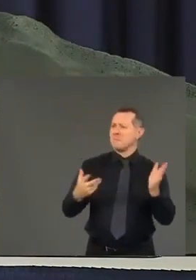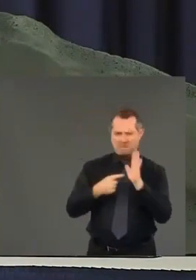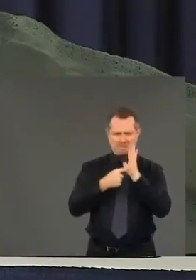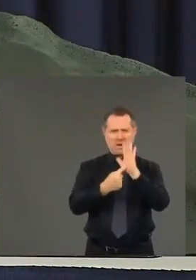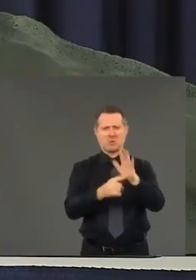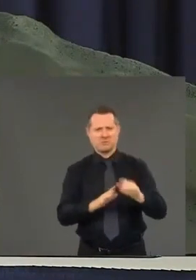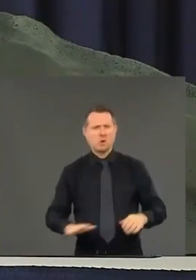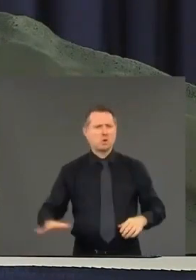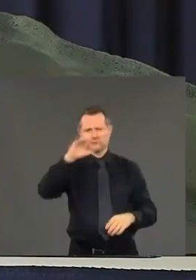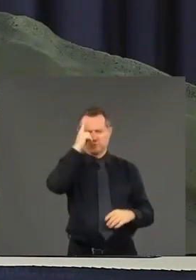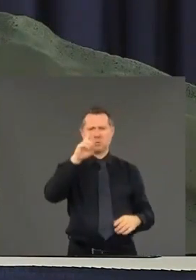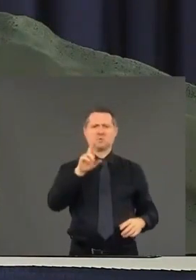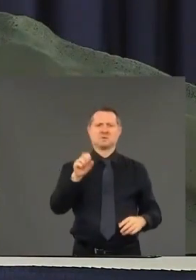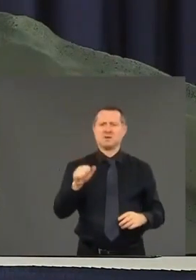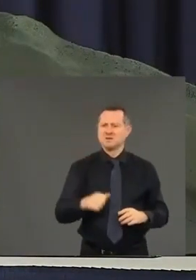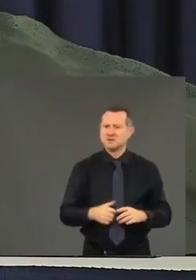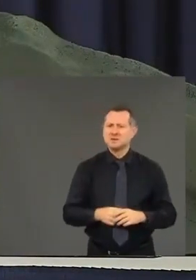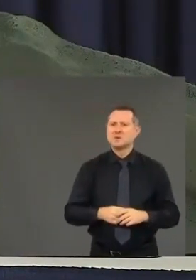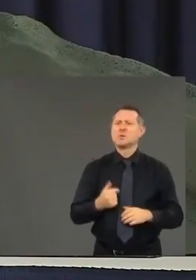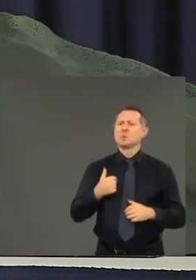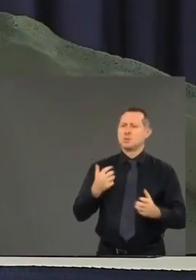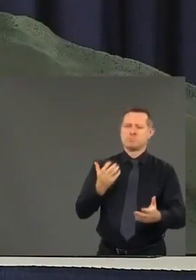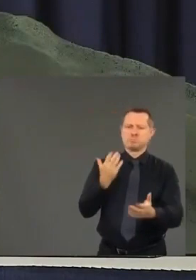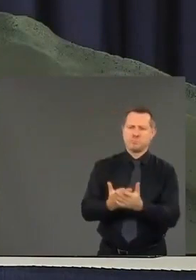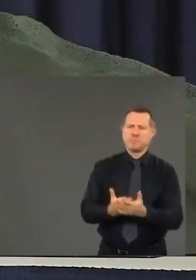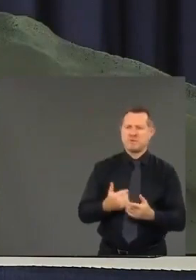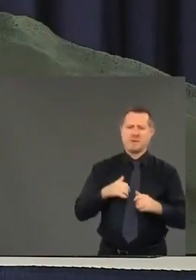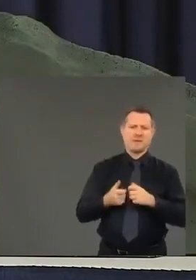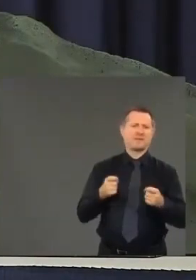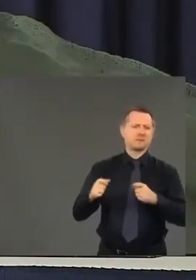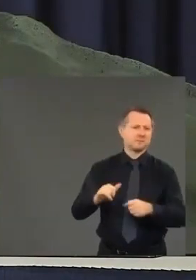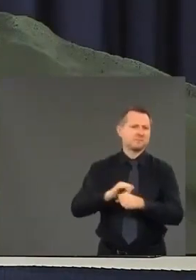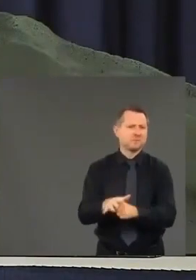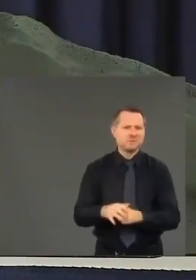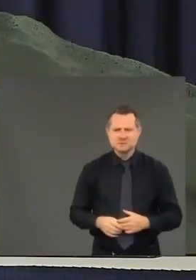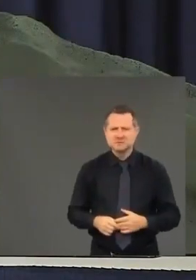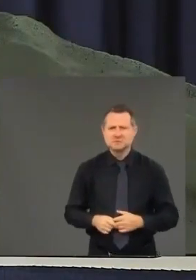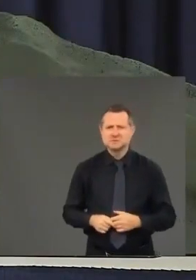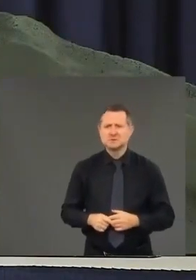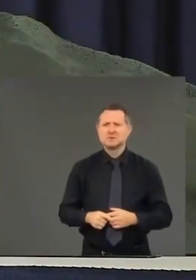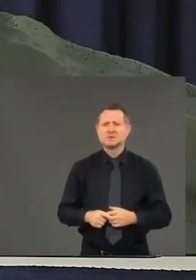model for how we handled this pandemic as a society.